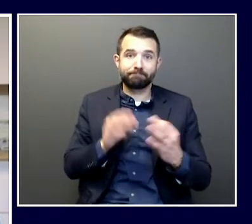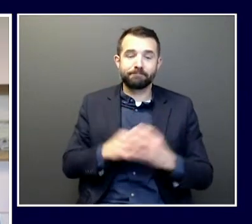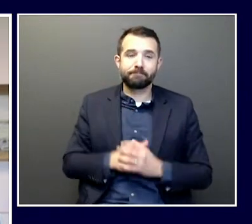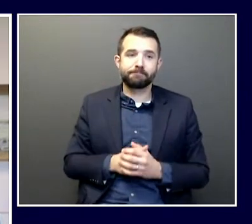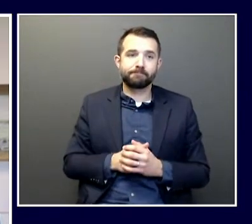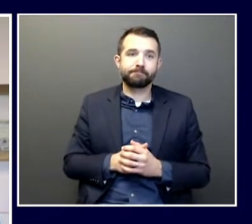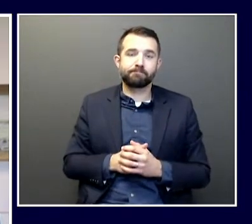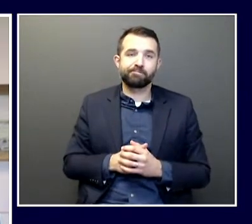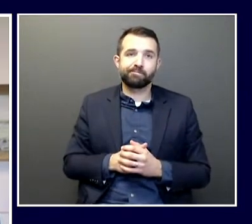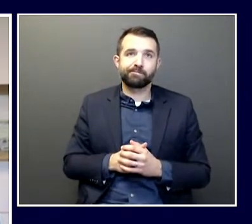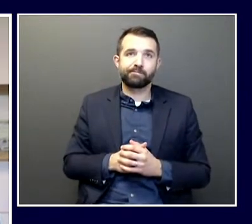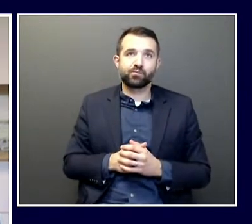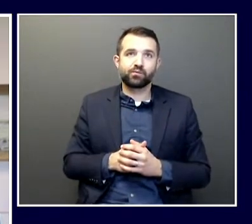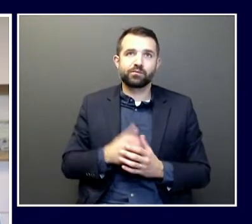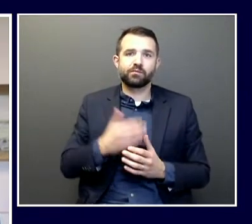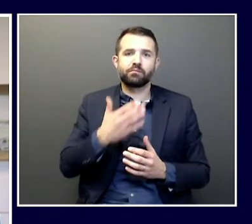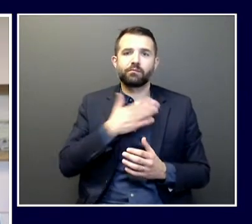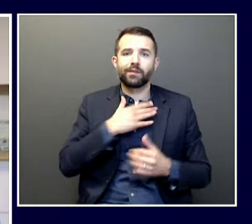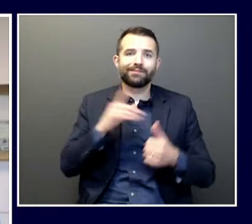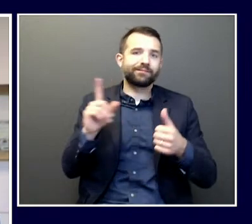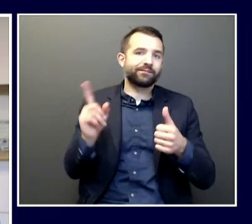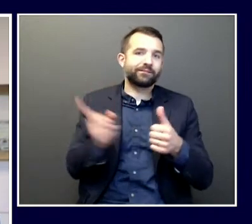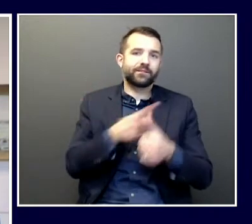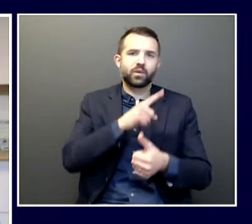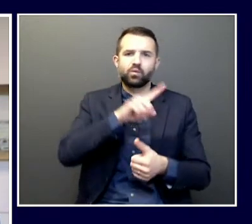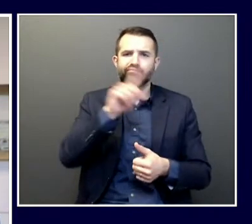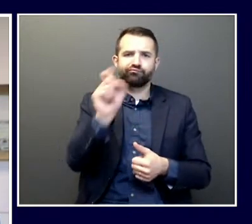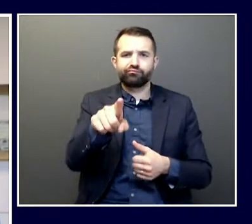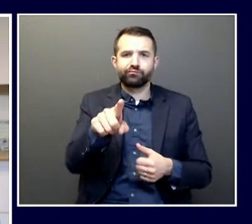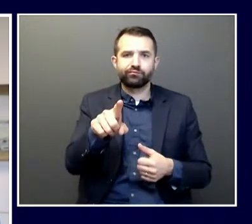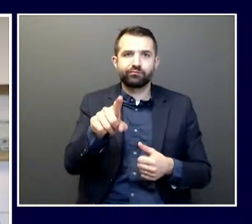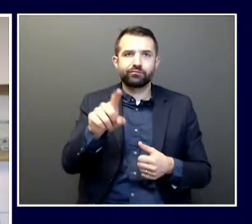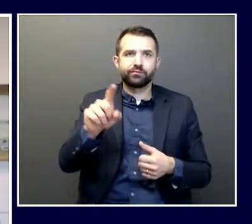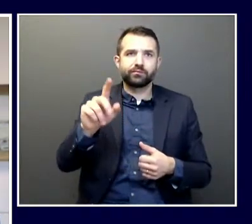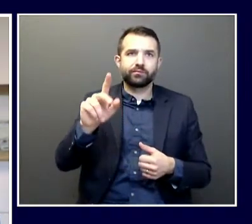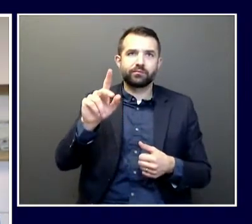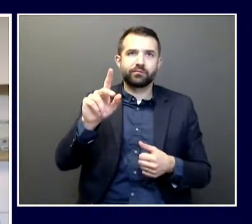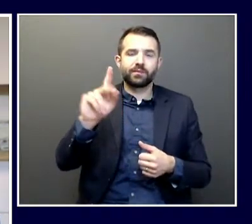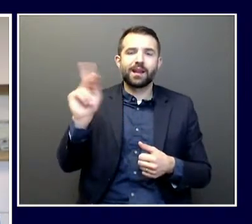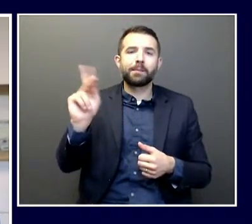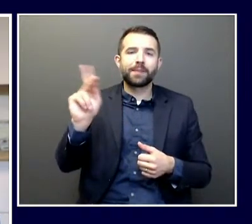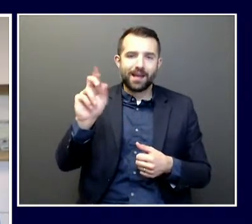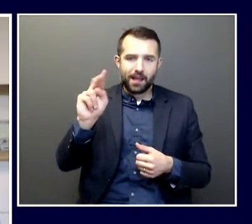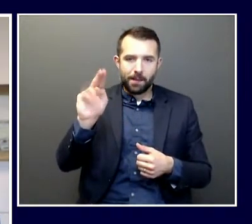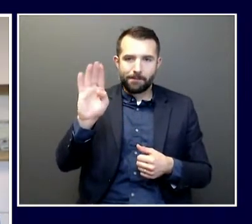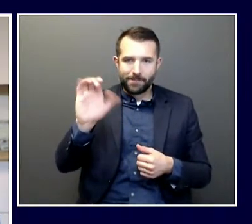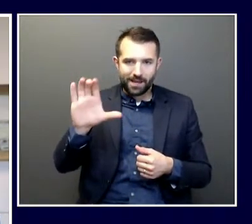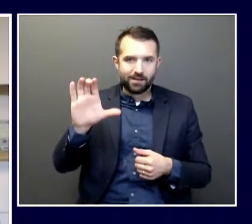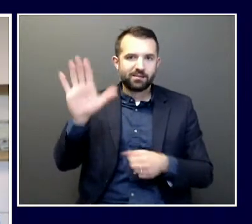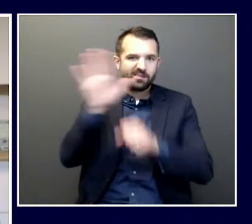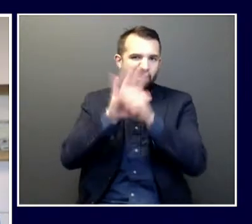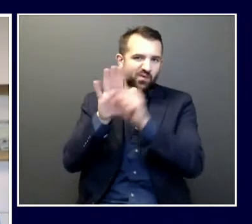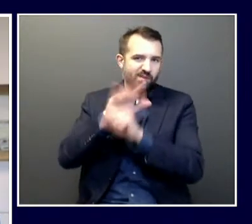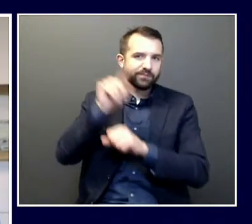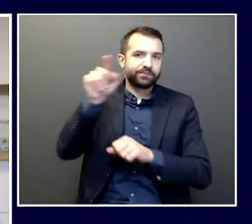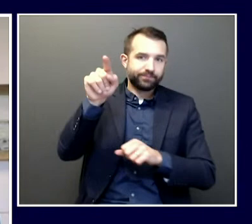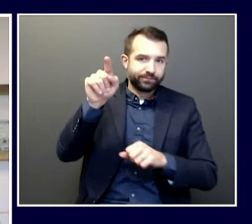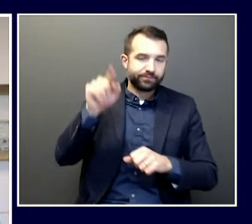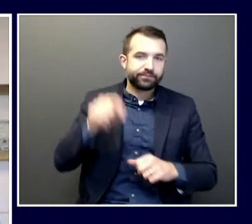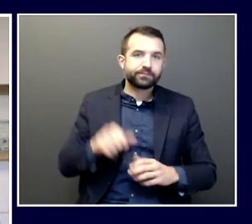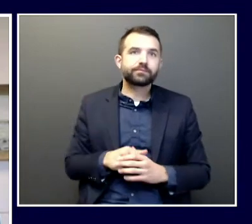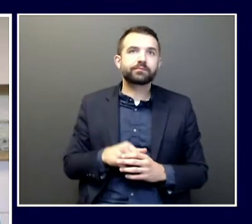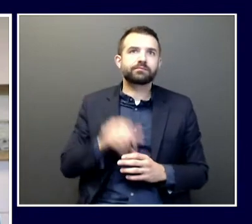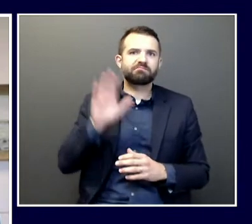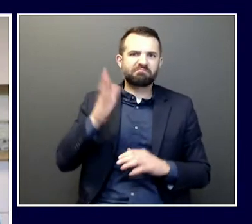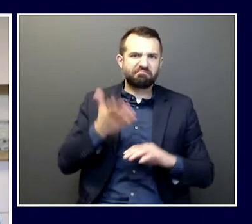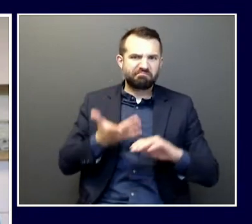My first question is about Kennebec County. They saw their largest single day increase with 177 new COVID